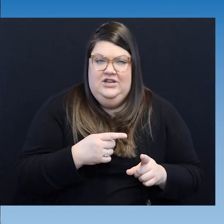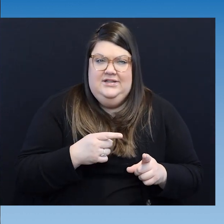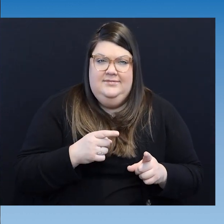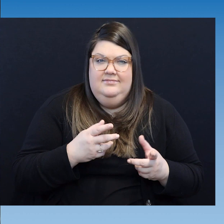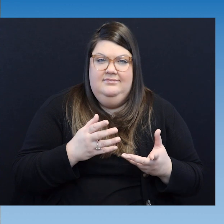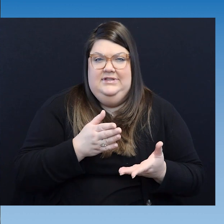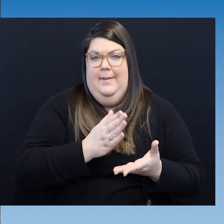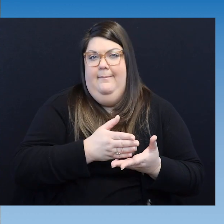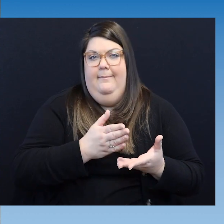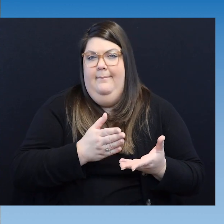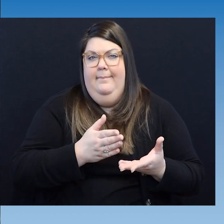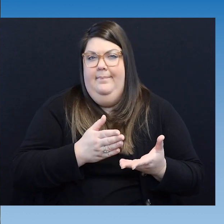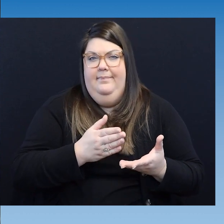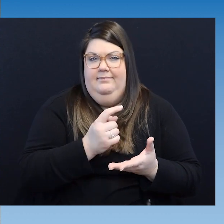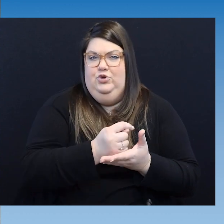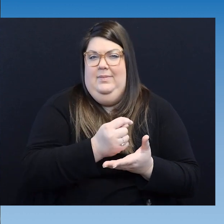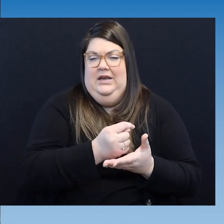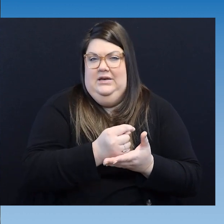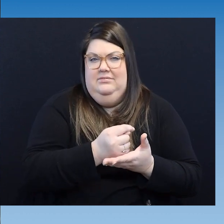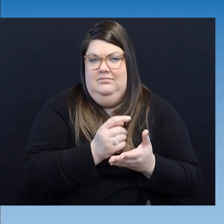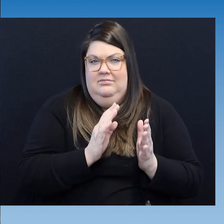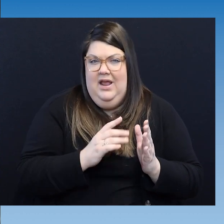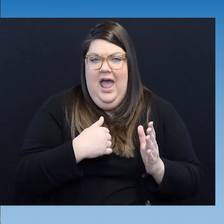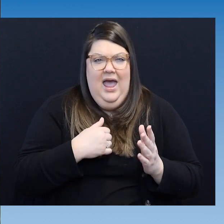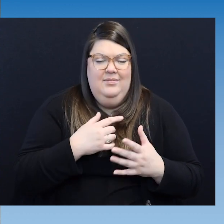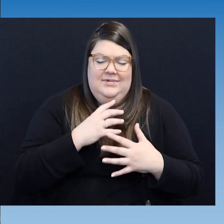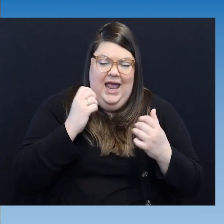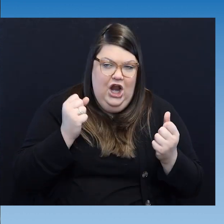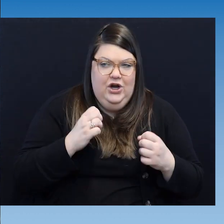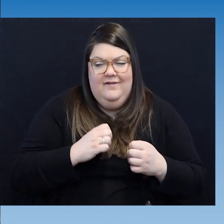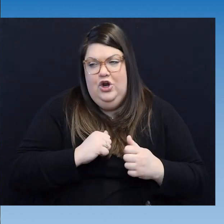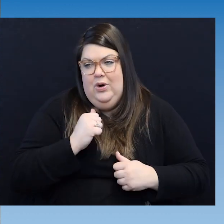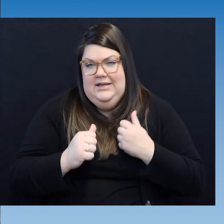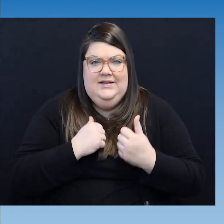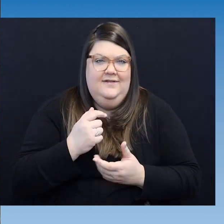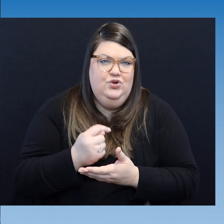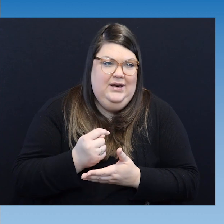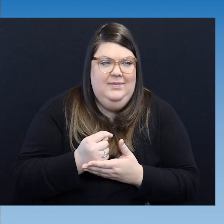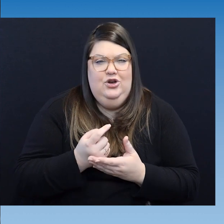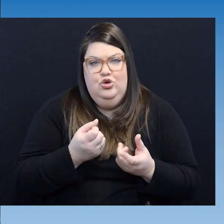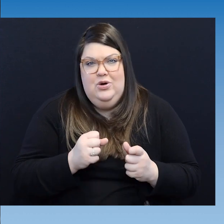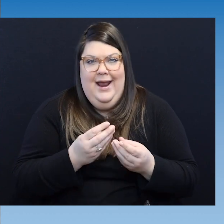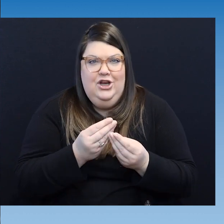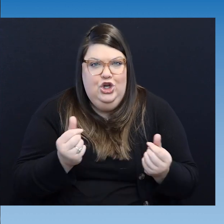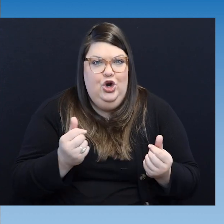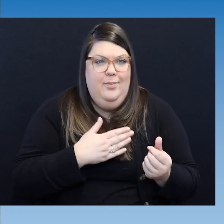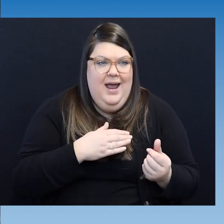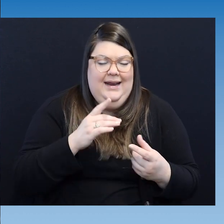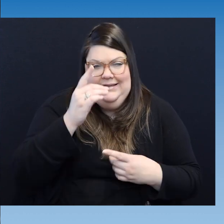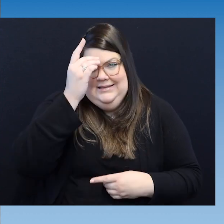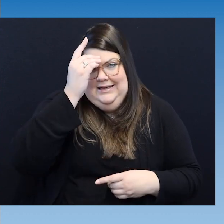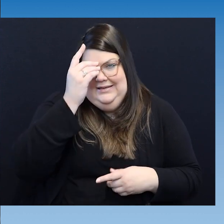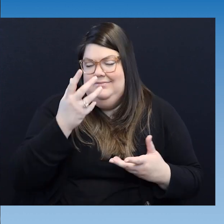I'm tired of all this aggressiveness. I'm tired of all things that are being done to try and cure my disease.